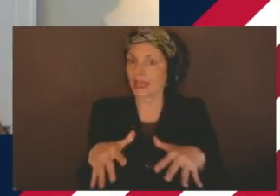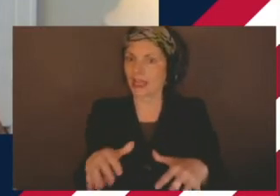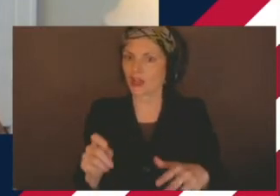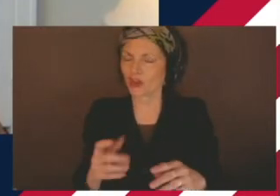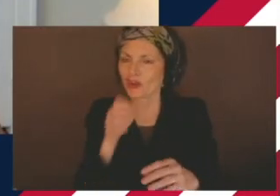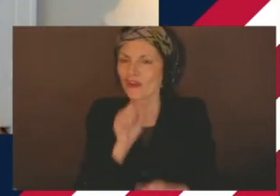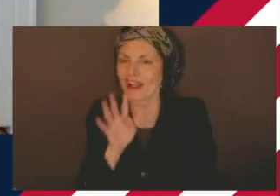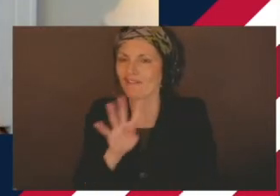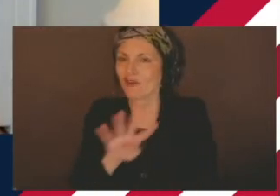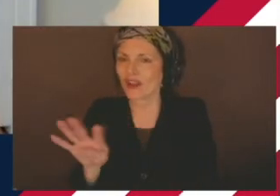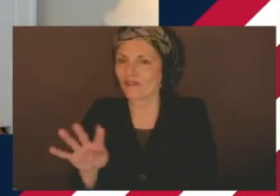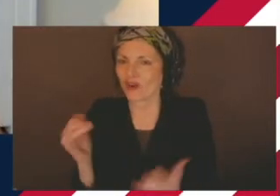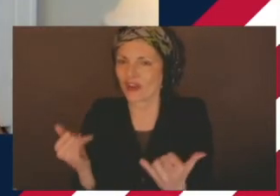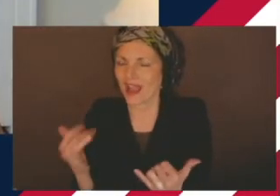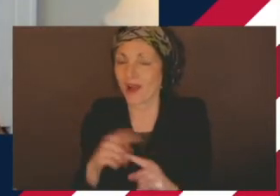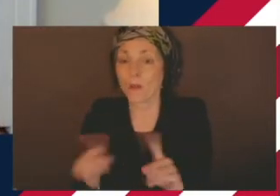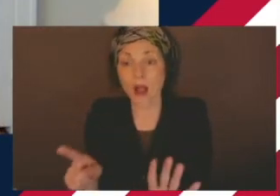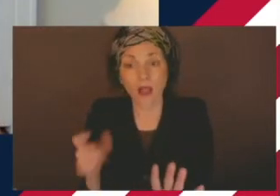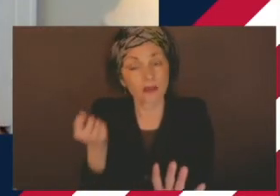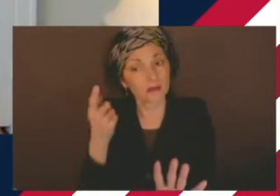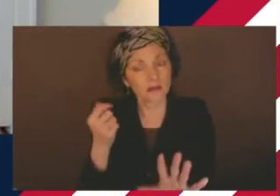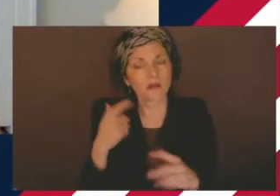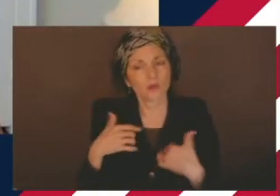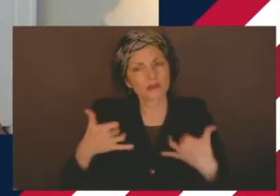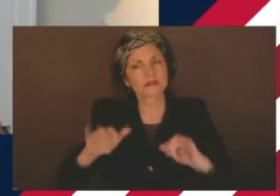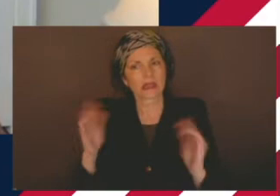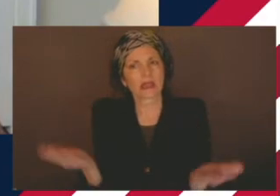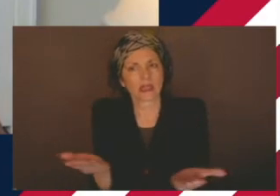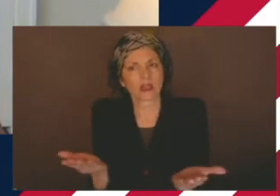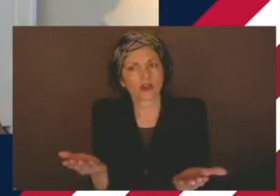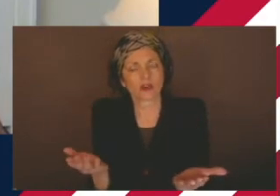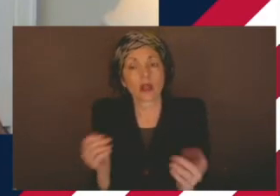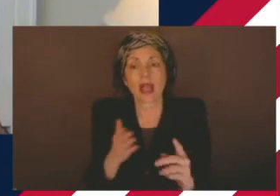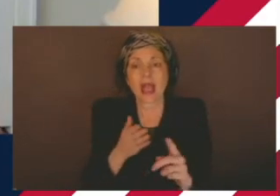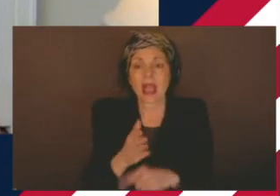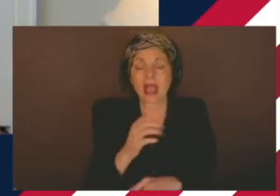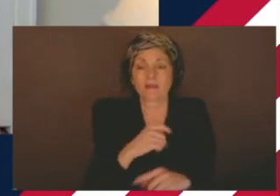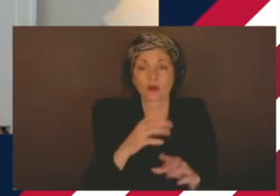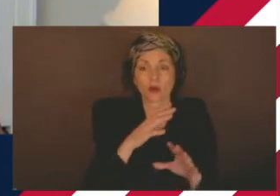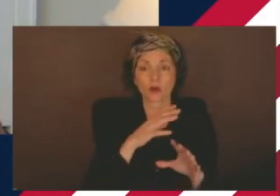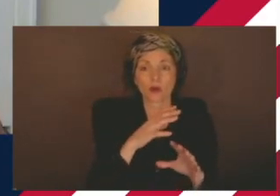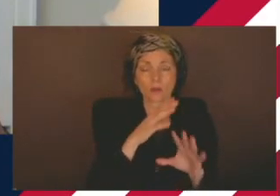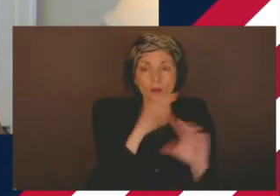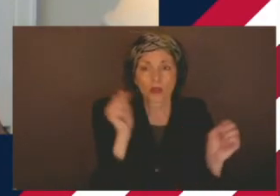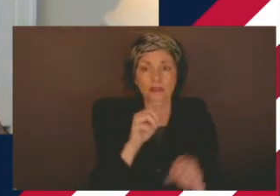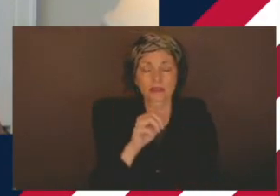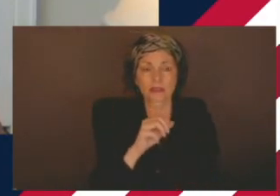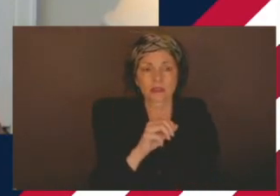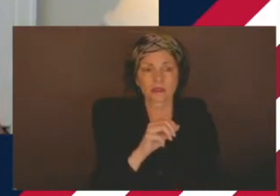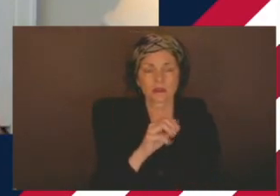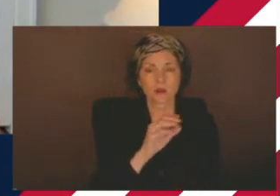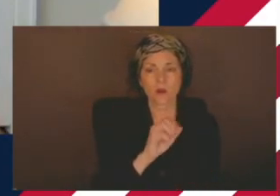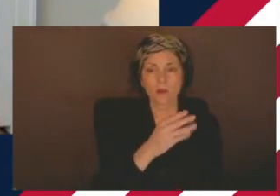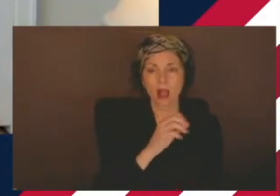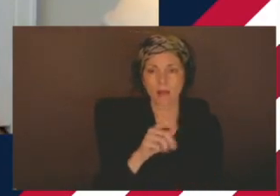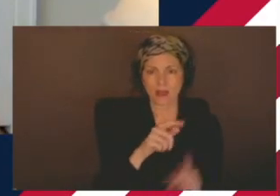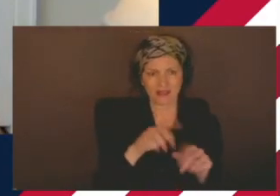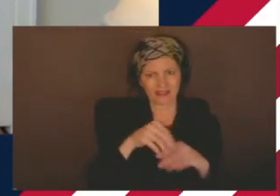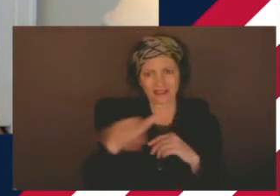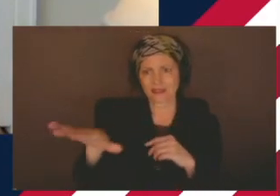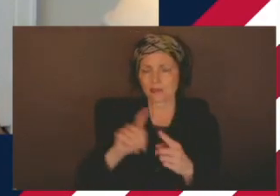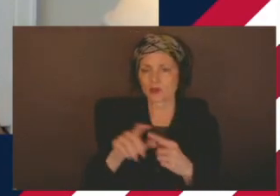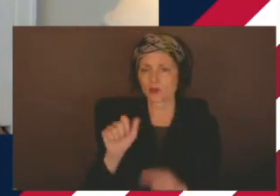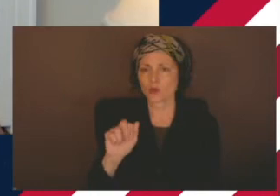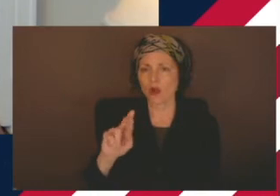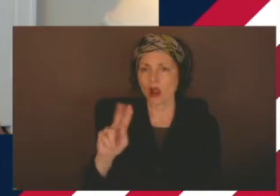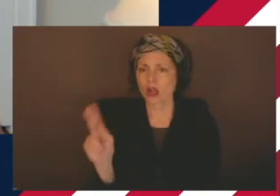After President Obama's election, the ASL+CIO sent me to organize in Arkansas. After months of hard work, we thought healthcare